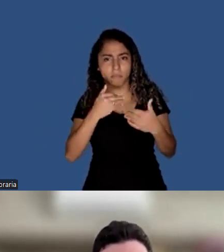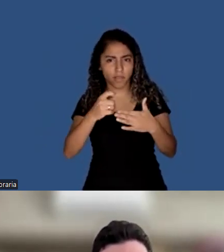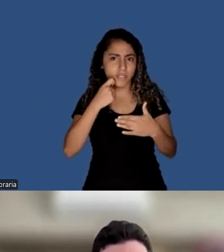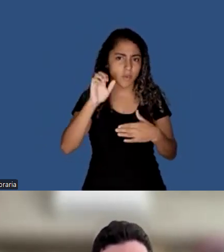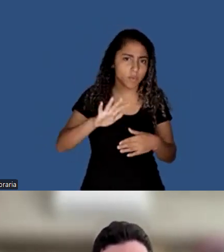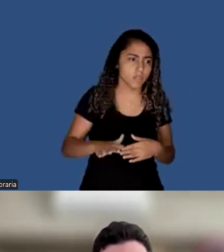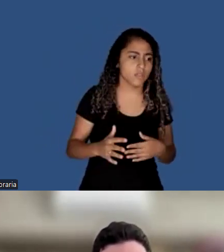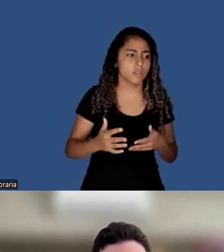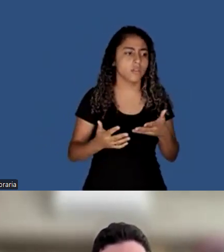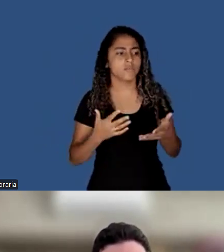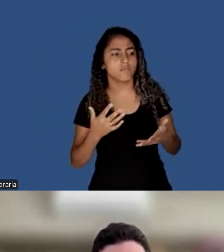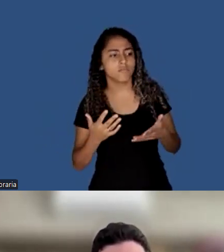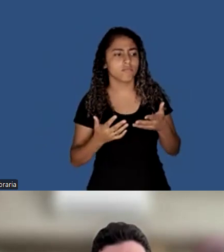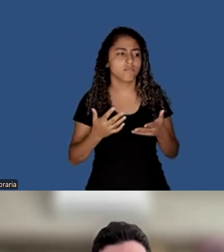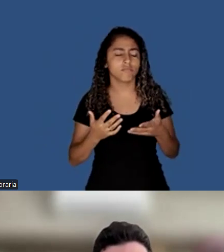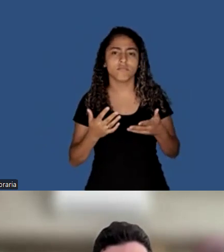with Black Friday.